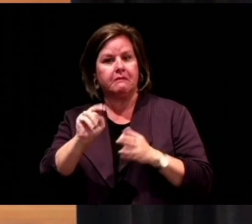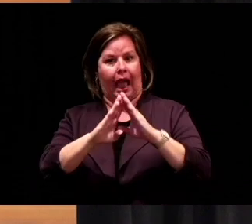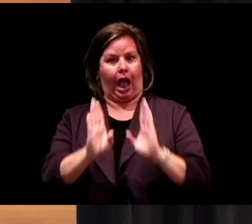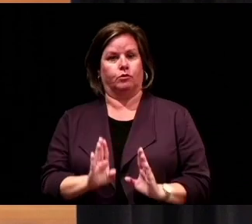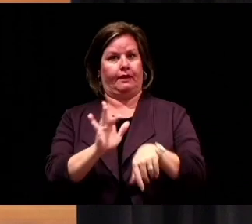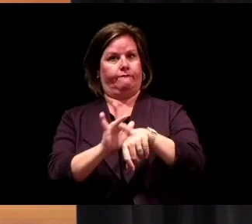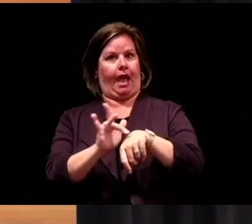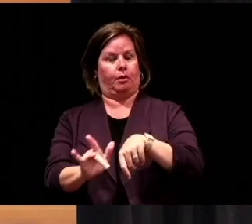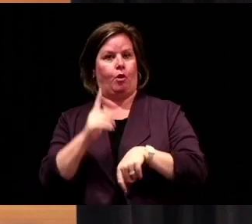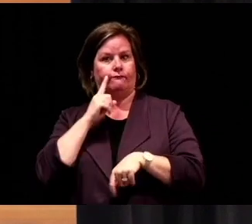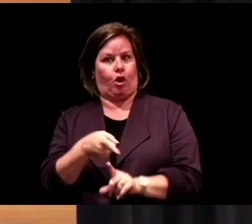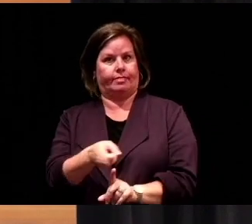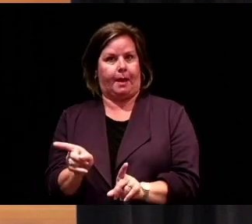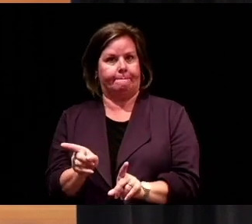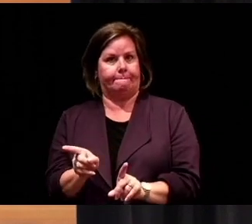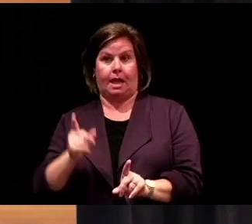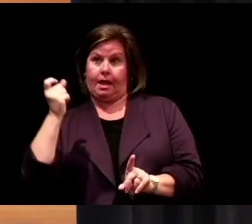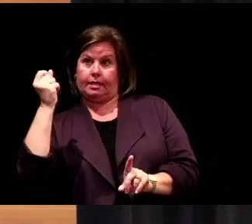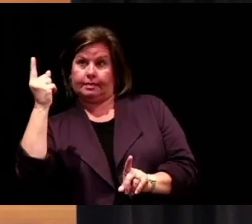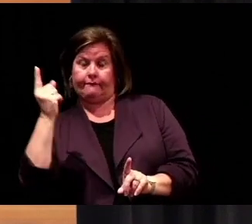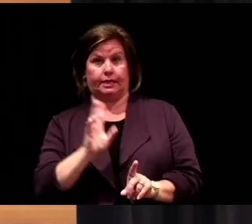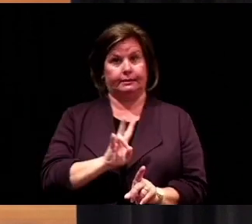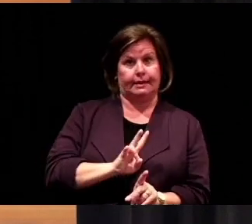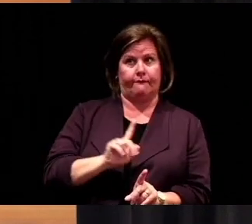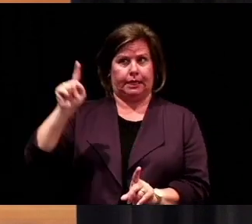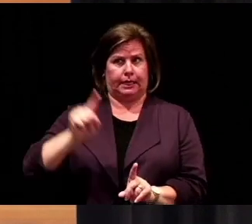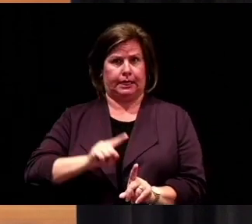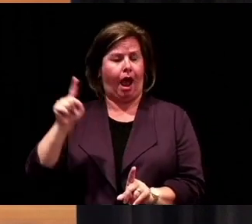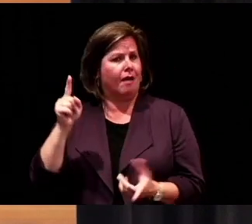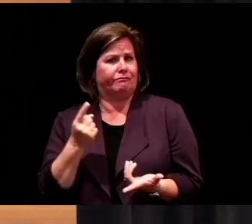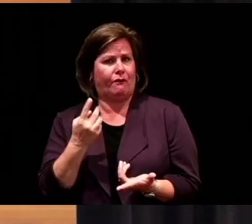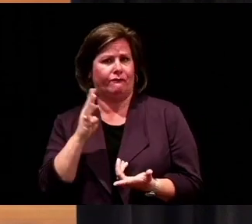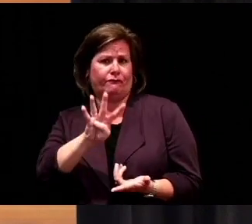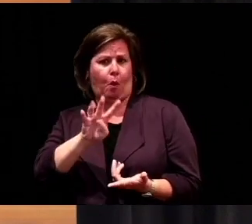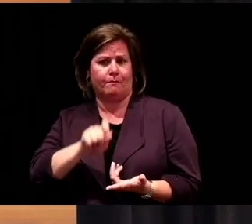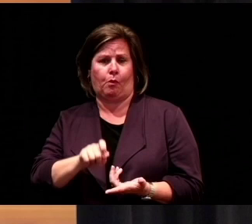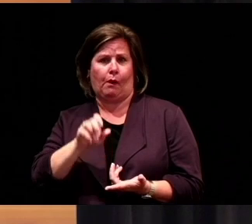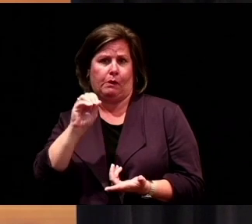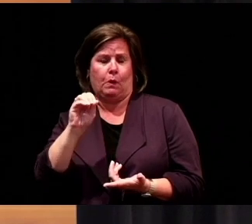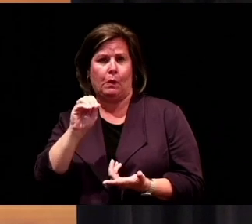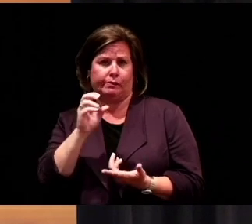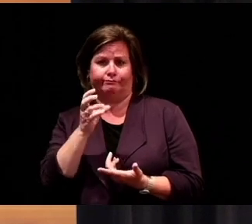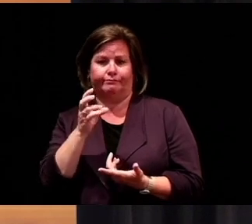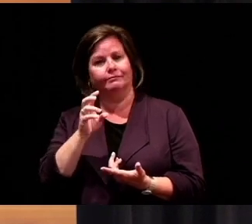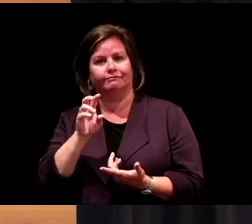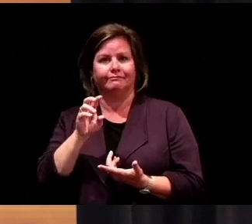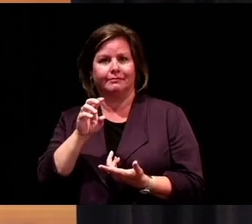much worse than that. But studies have shown consistently that there's a couple thresholds. One is